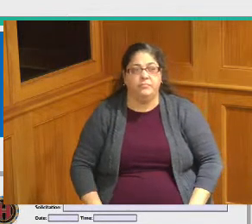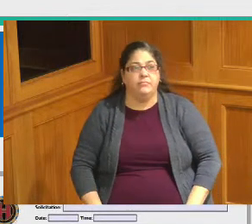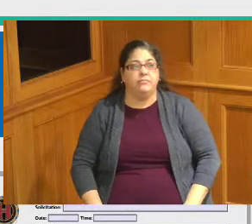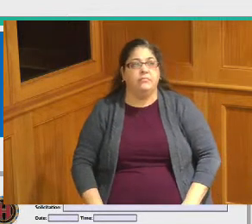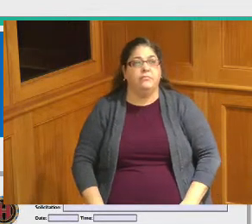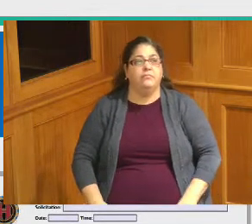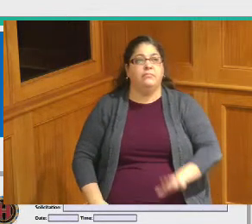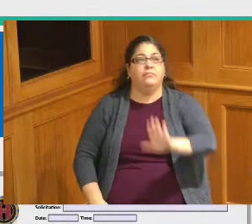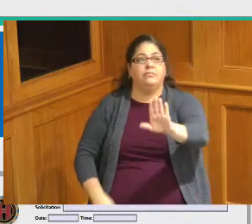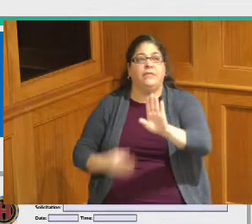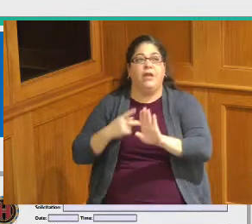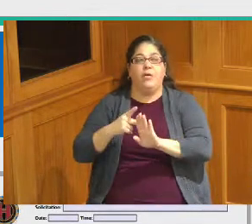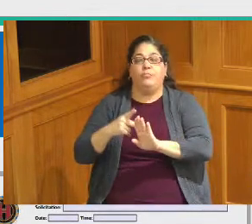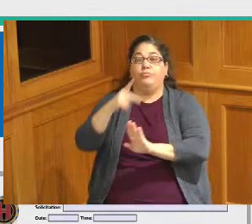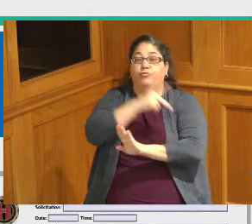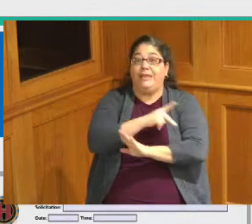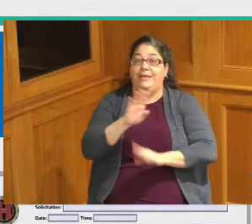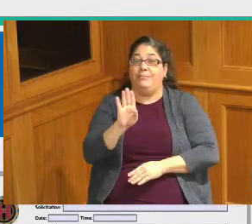Pre-bid meetings.